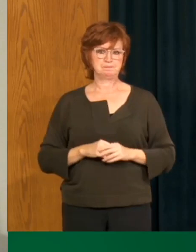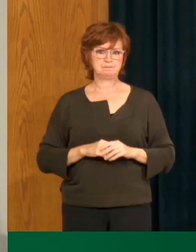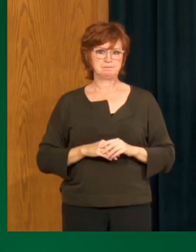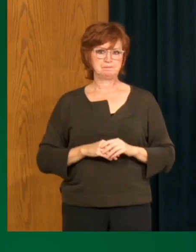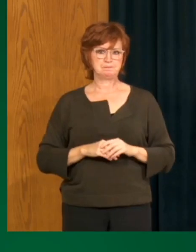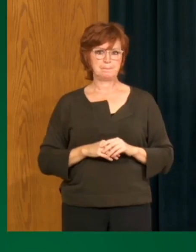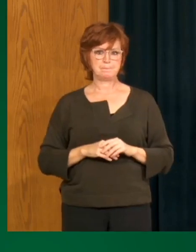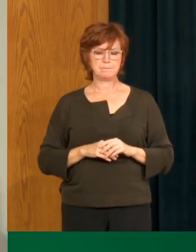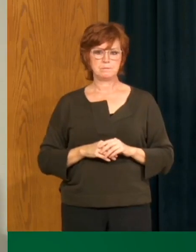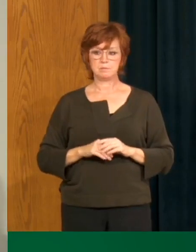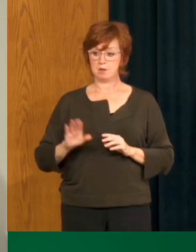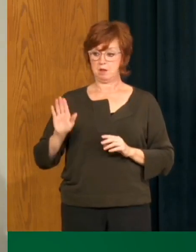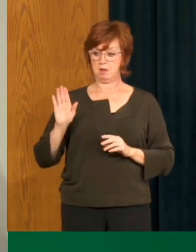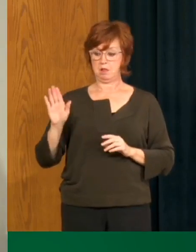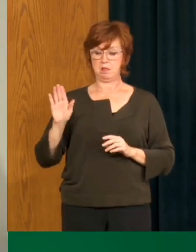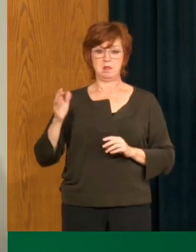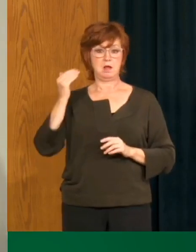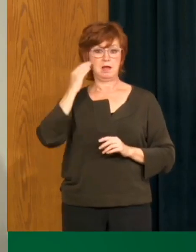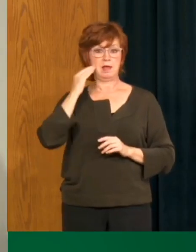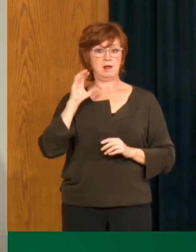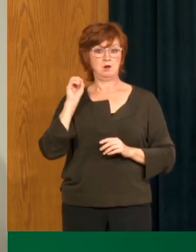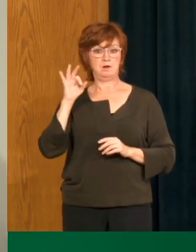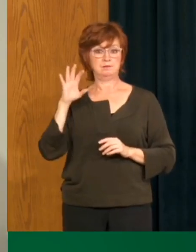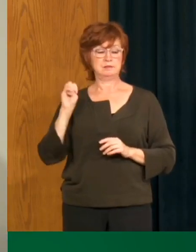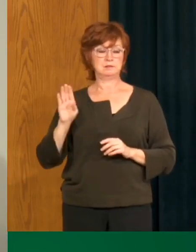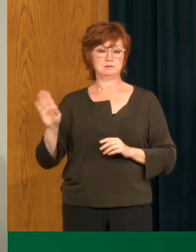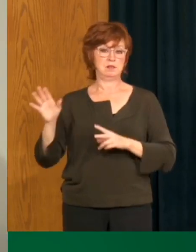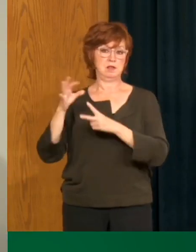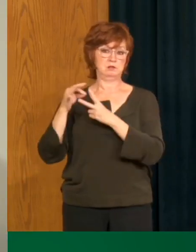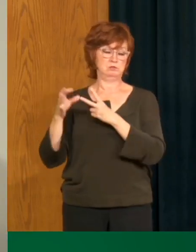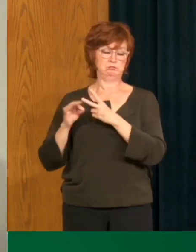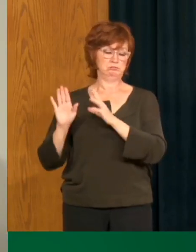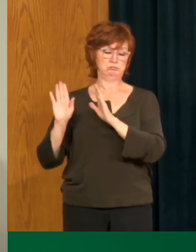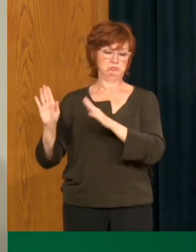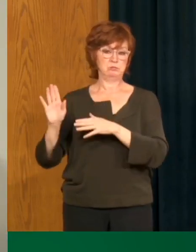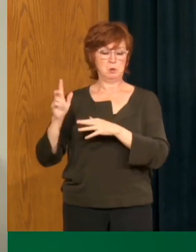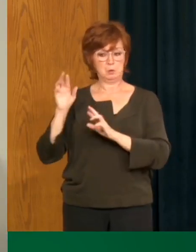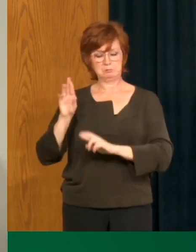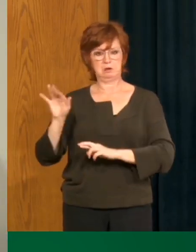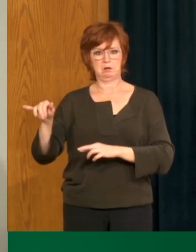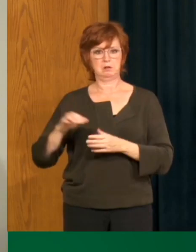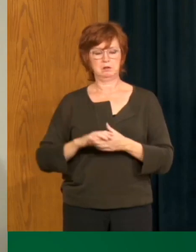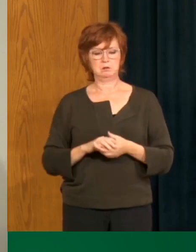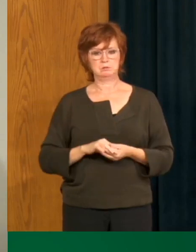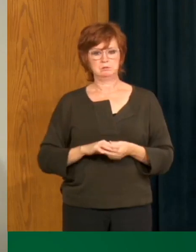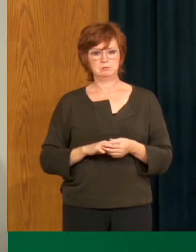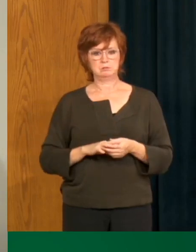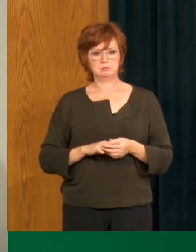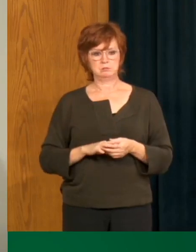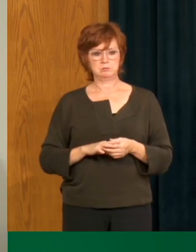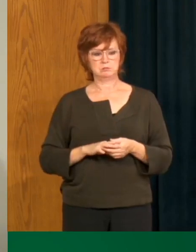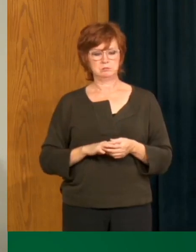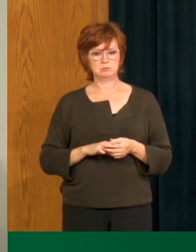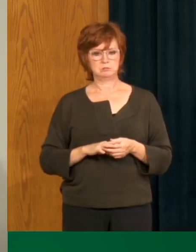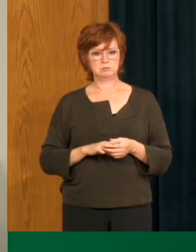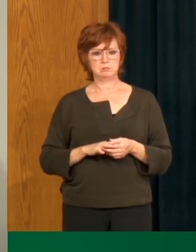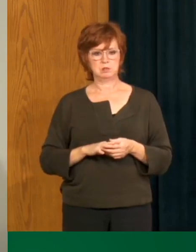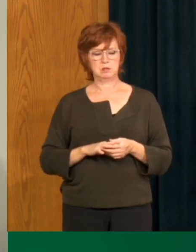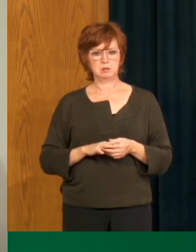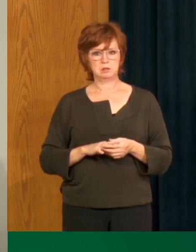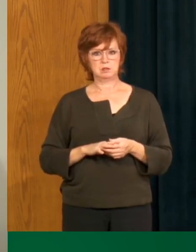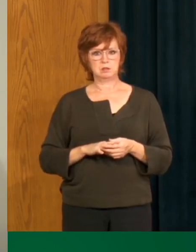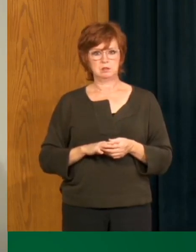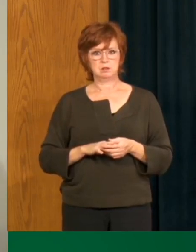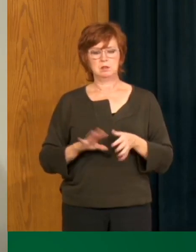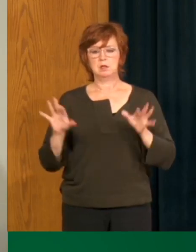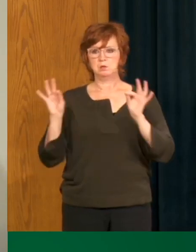a good corporate decision. And it's also about building trust that, we shouldn't actually be concerned about posting these things either through public health or through the